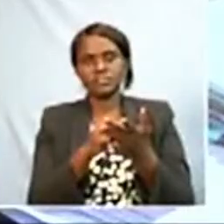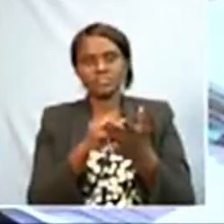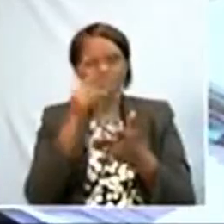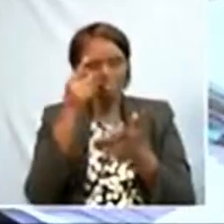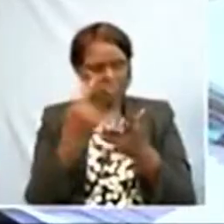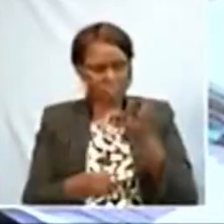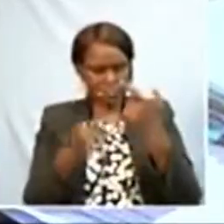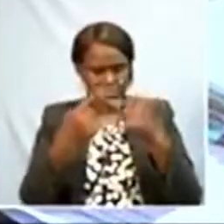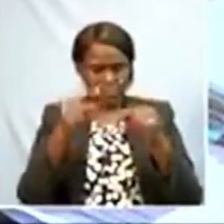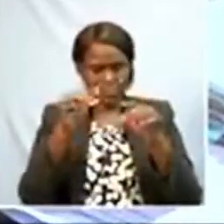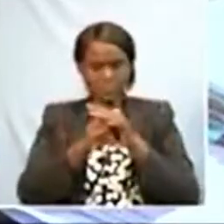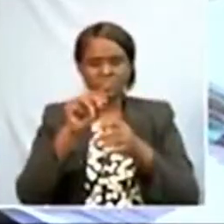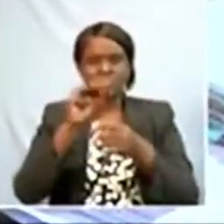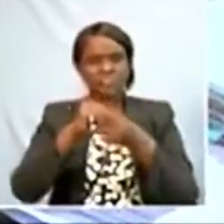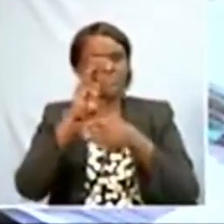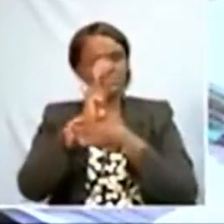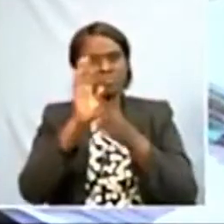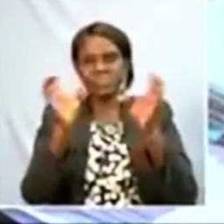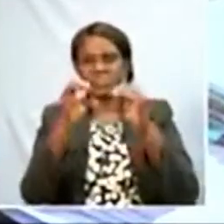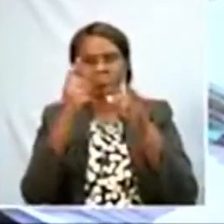What is happening at MBALA Council?